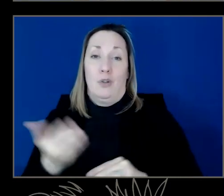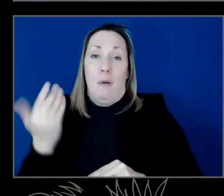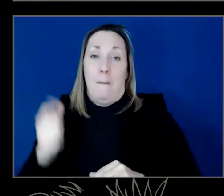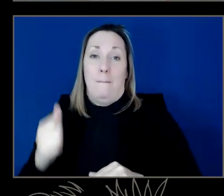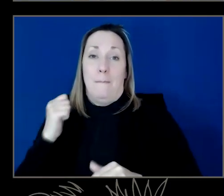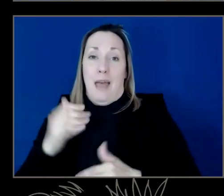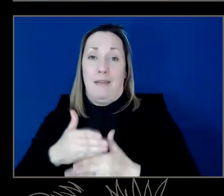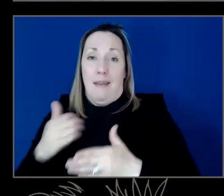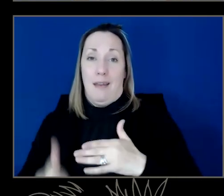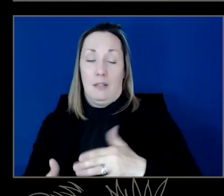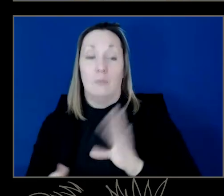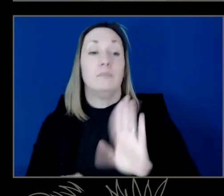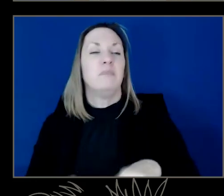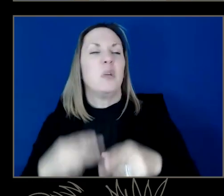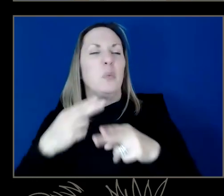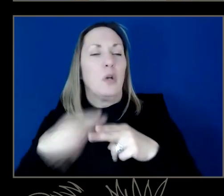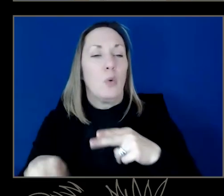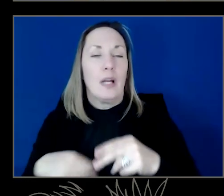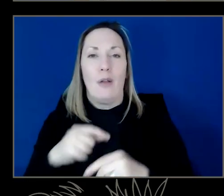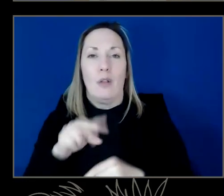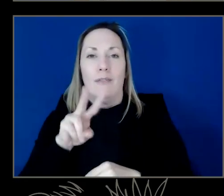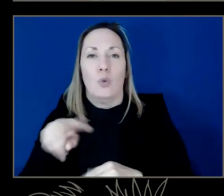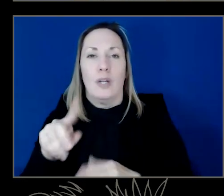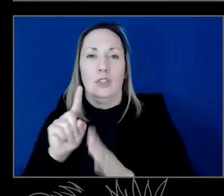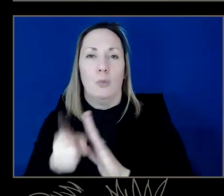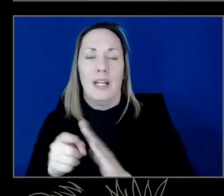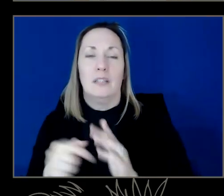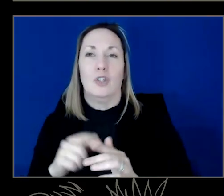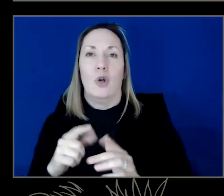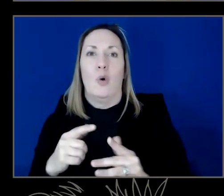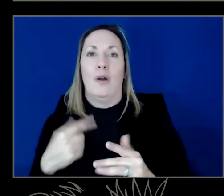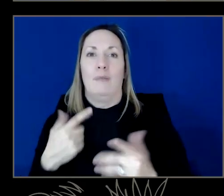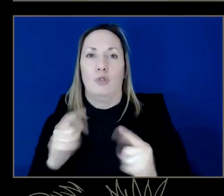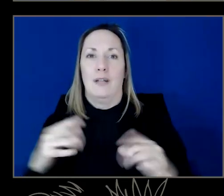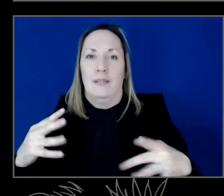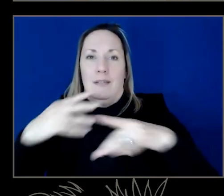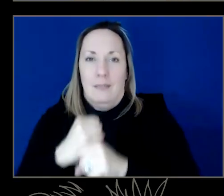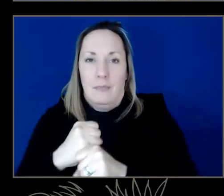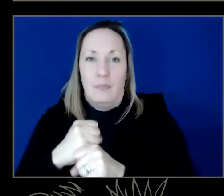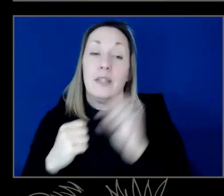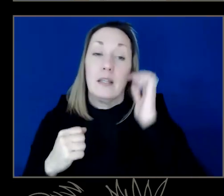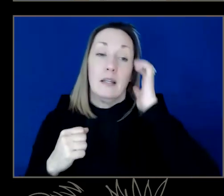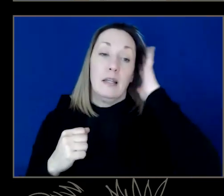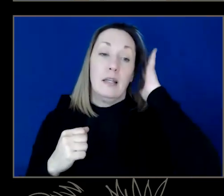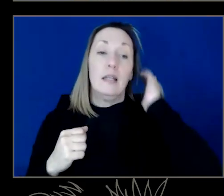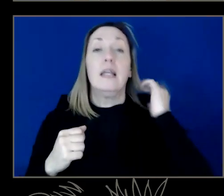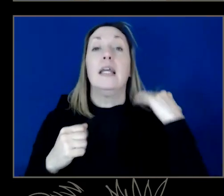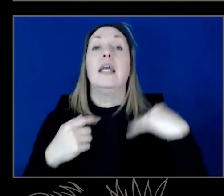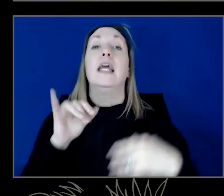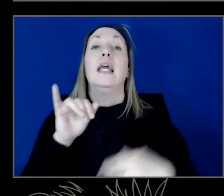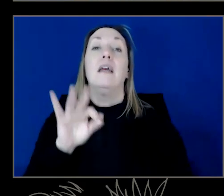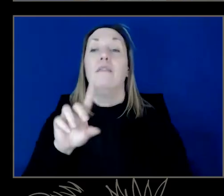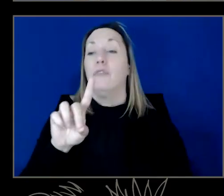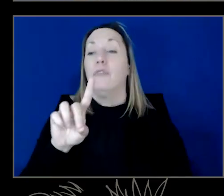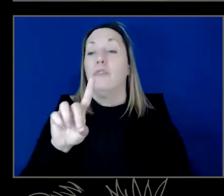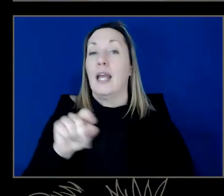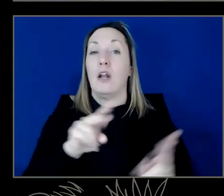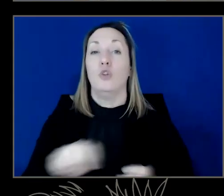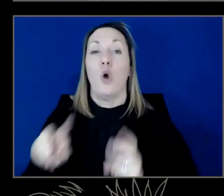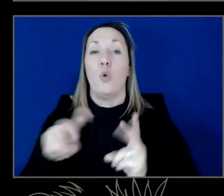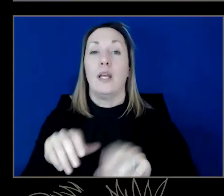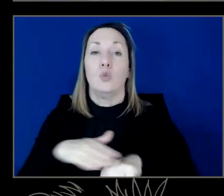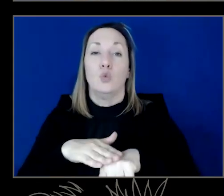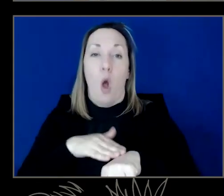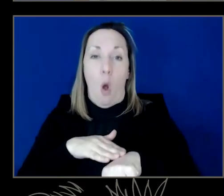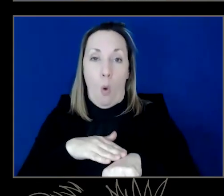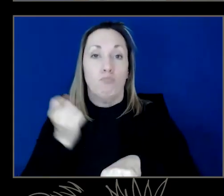Real quick, I only have 22 minutes, so I'm wrapping up here. If your data loading is slow, if you actually have data that's slow